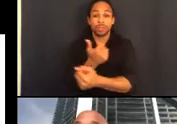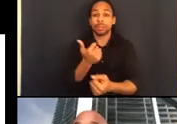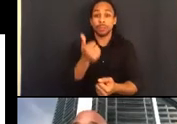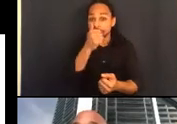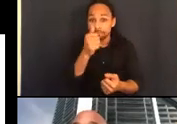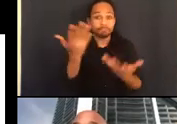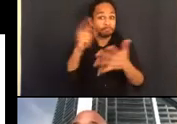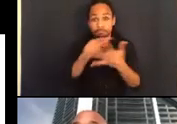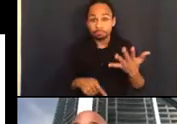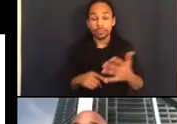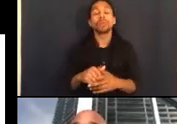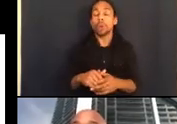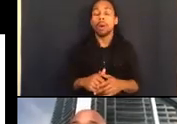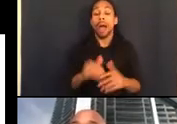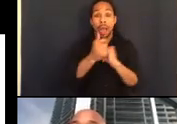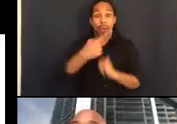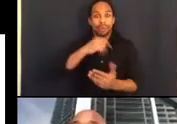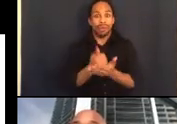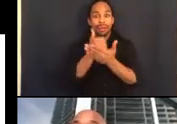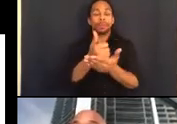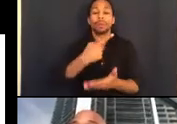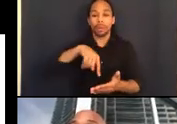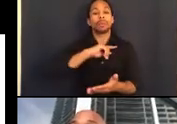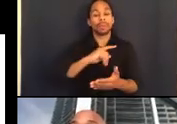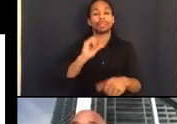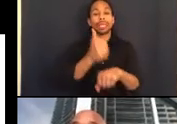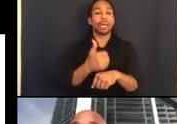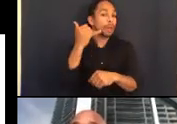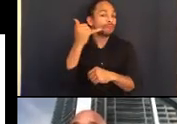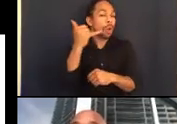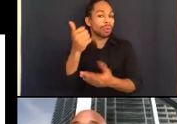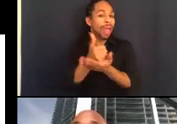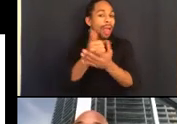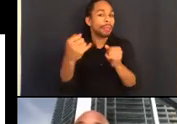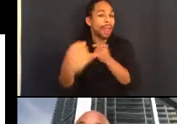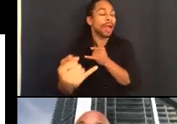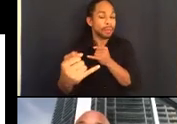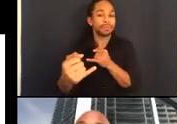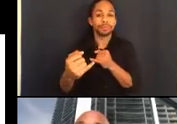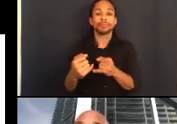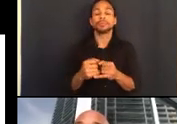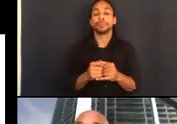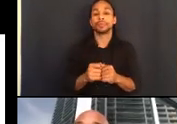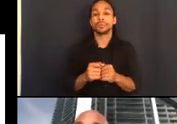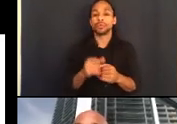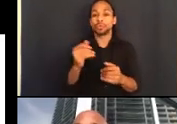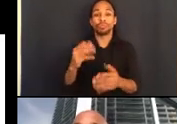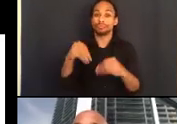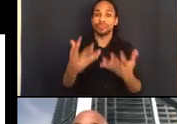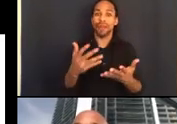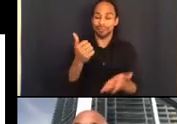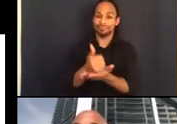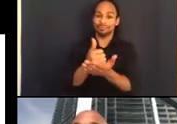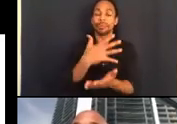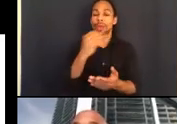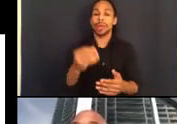clinic, prescribing medications for opioid use disorder to people in need. We've also brought all of our harm reduction